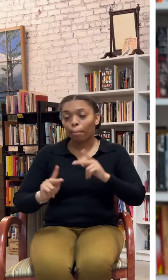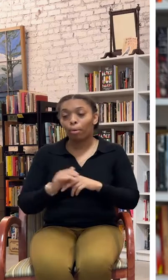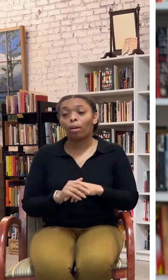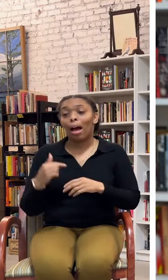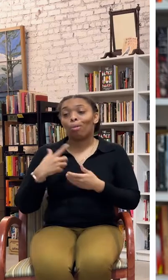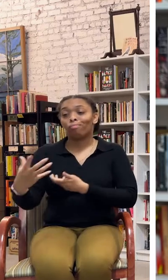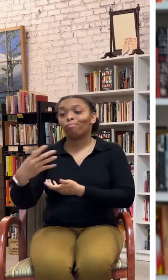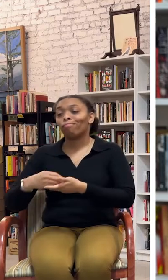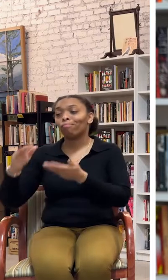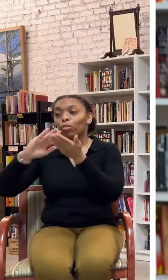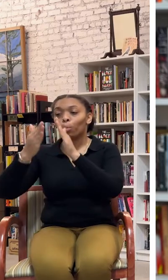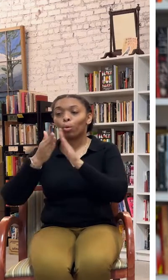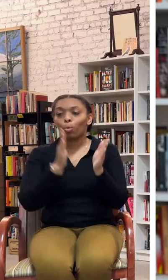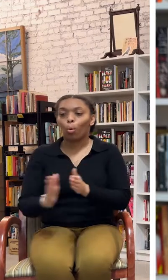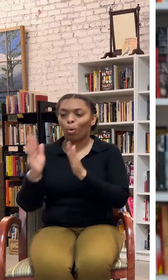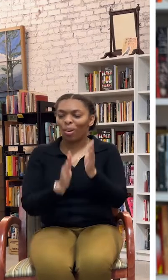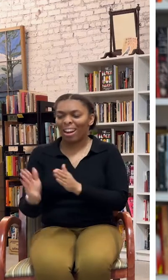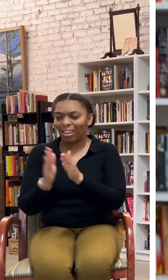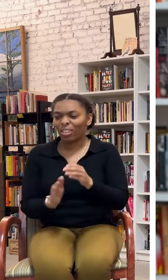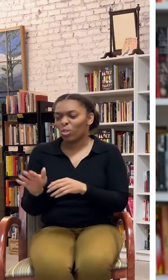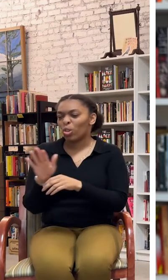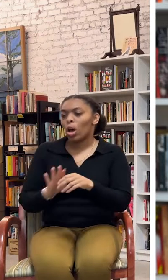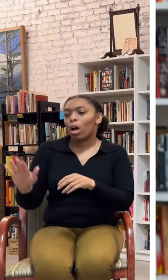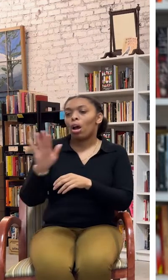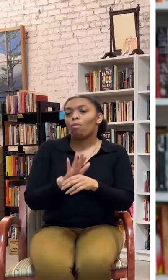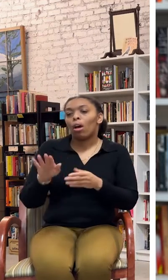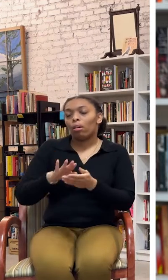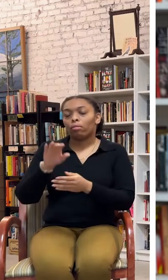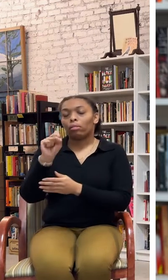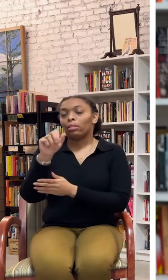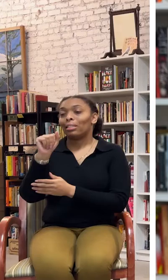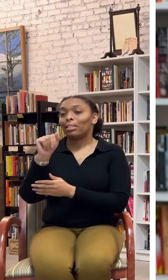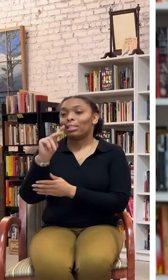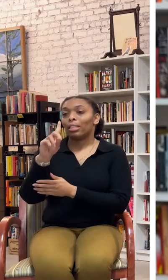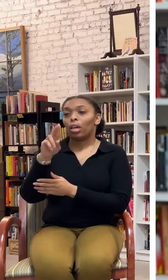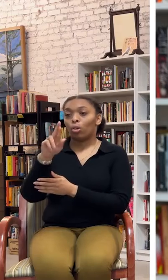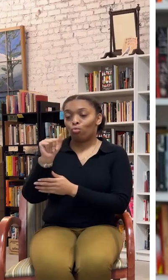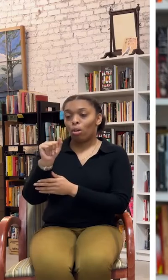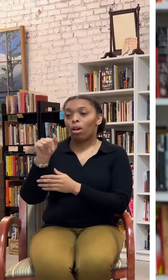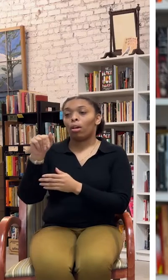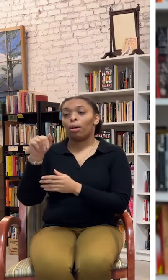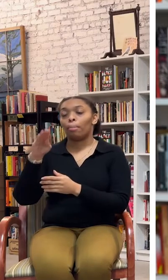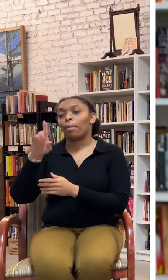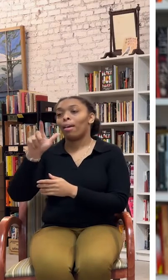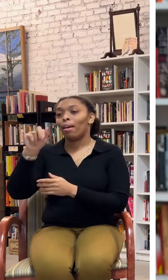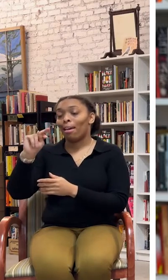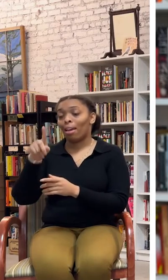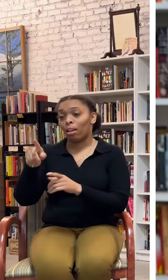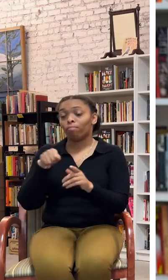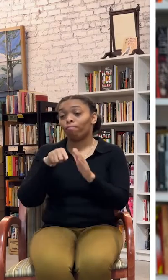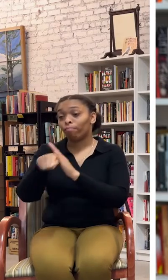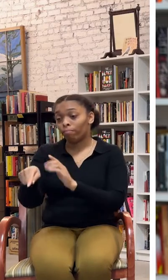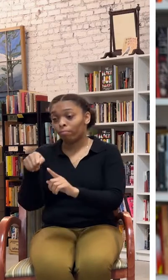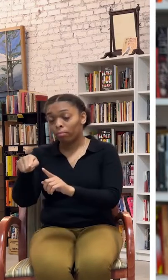community organizing. So this was right around like the murder of Sandra Bland. It was a year after Mike Brown's murder. Some of the folks